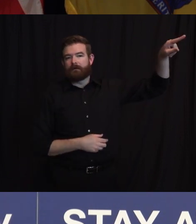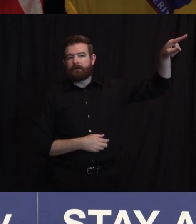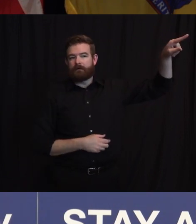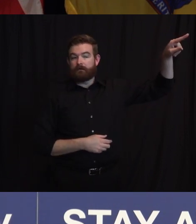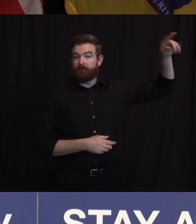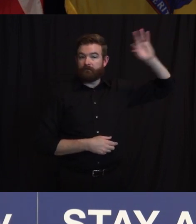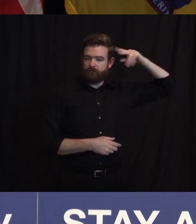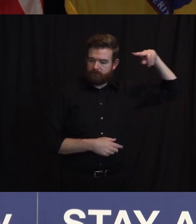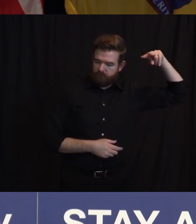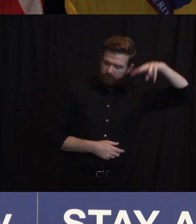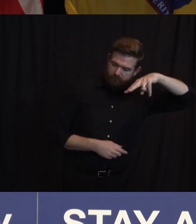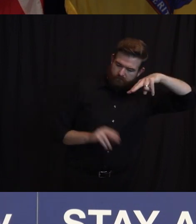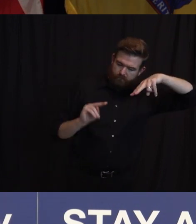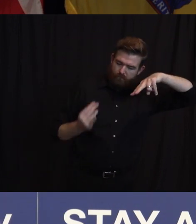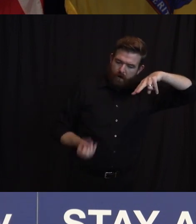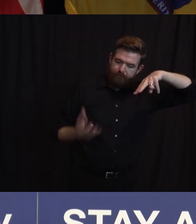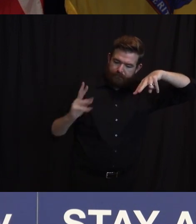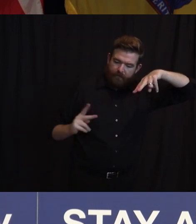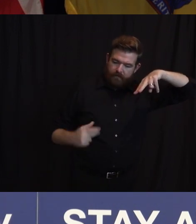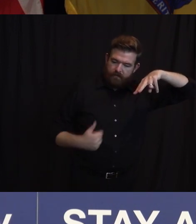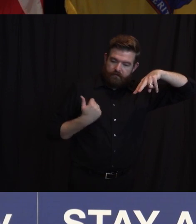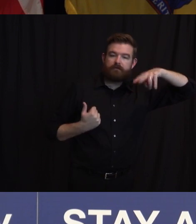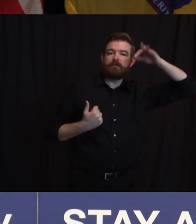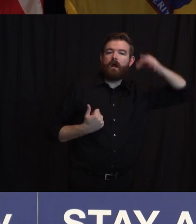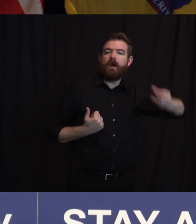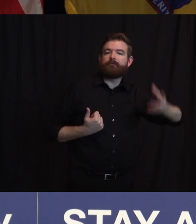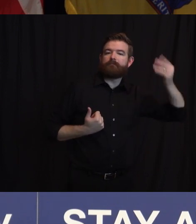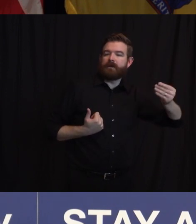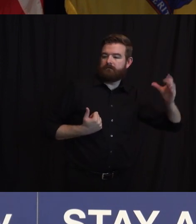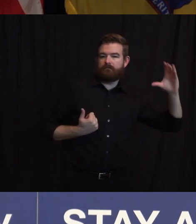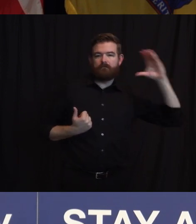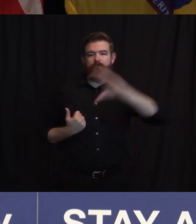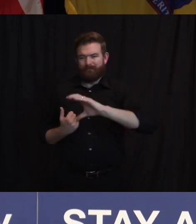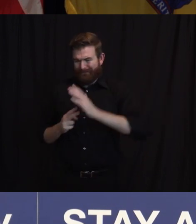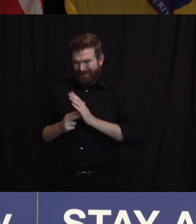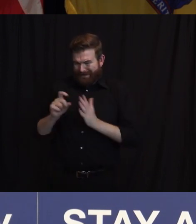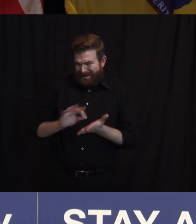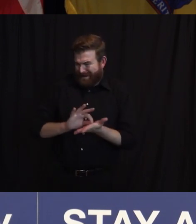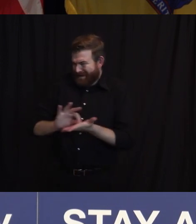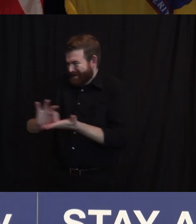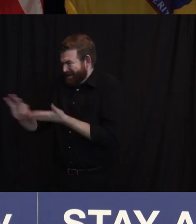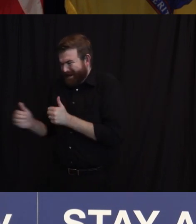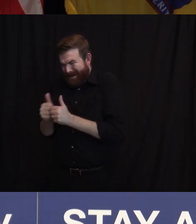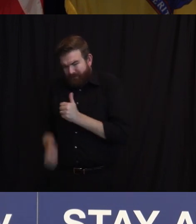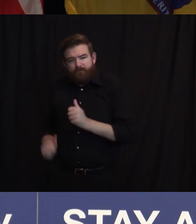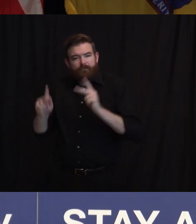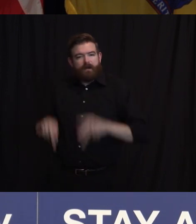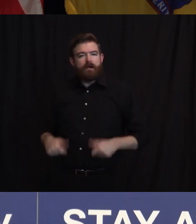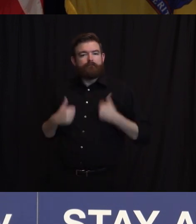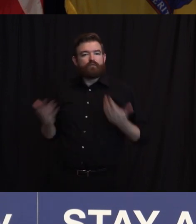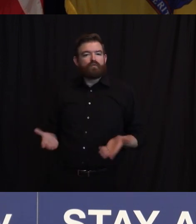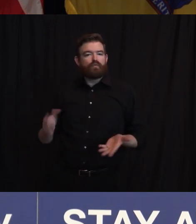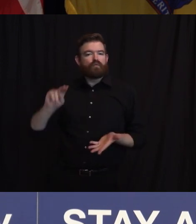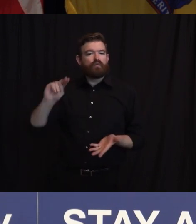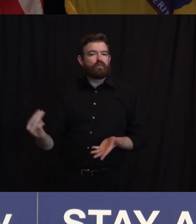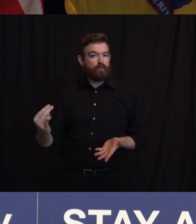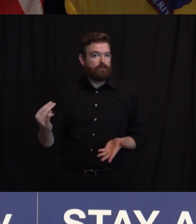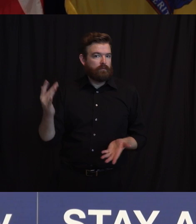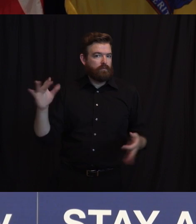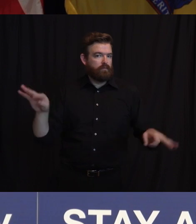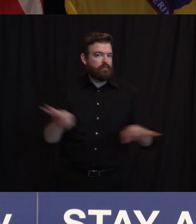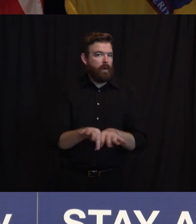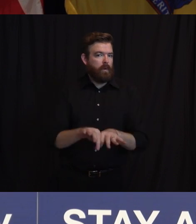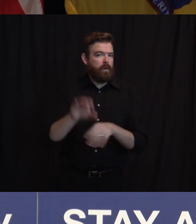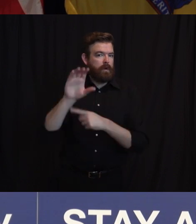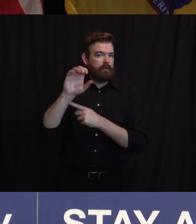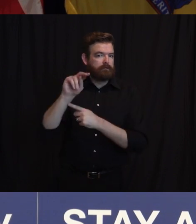Family planning funding levels are driven by population counts from the census. Funding support and voucher